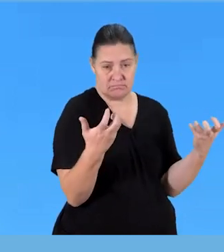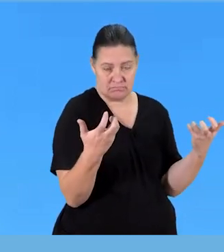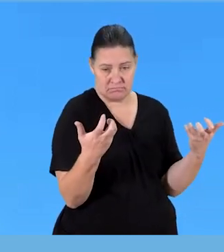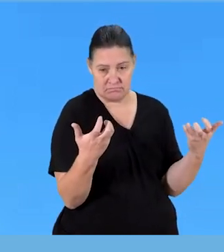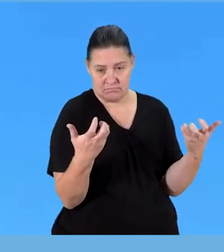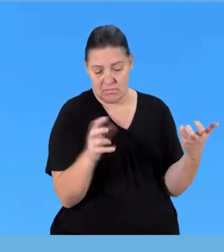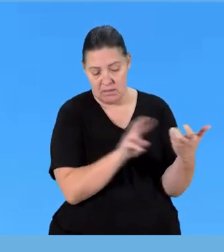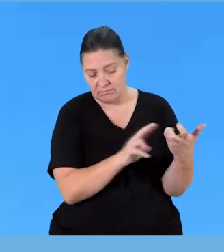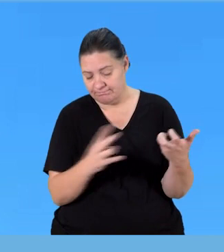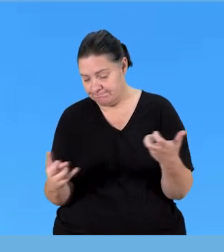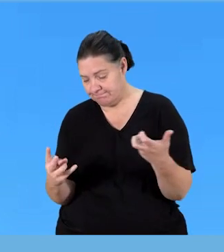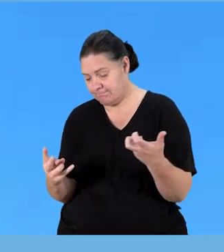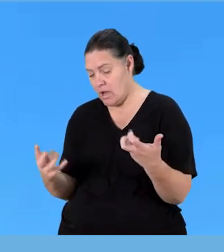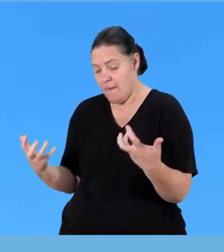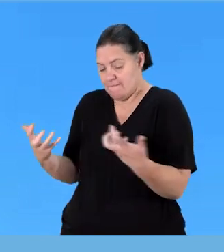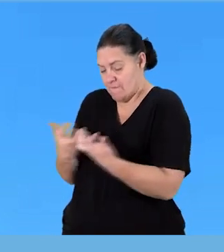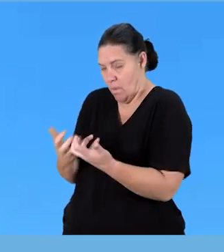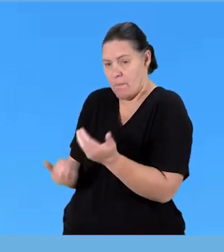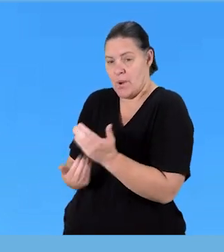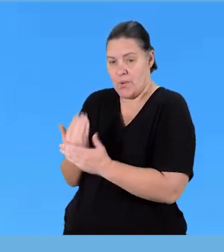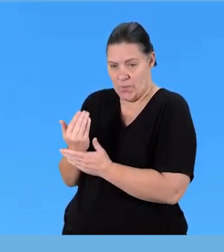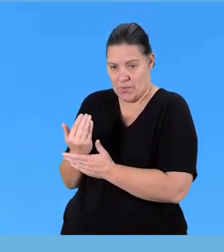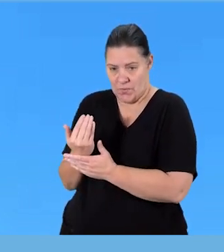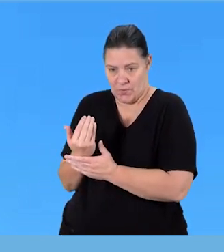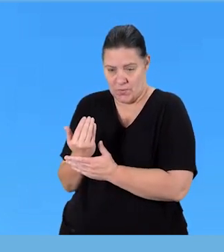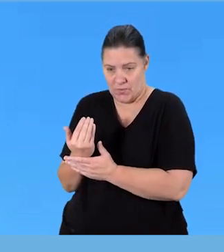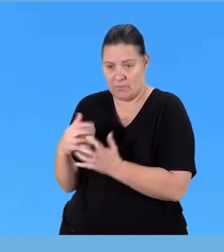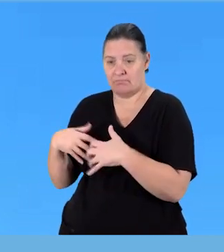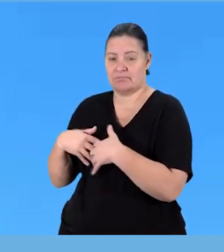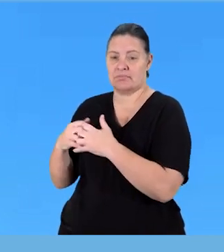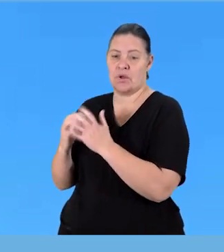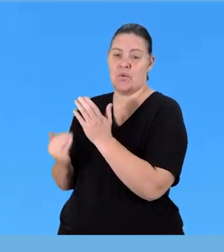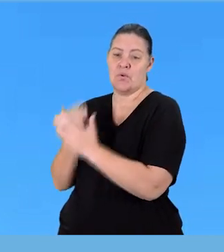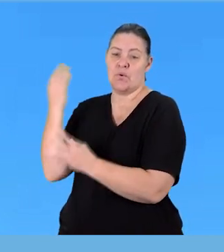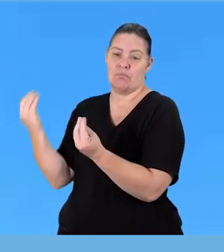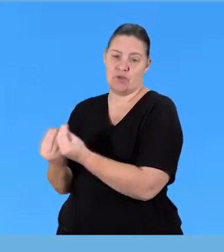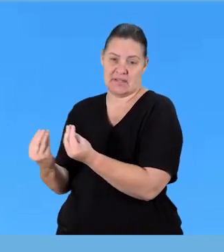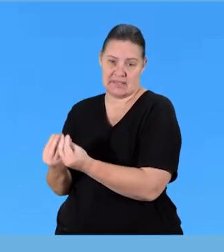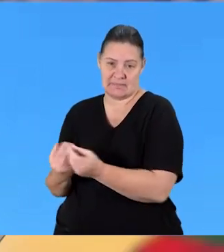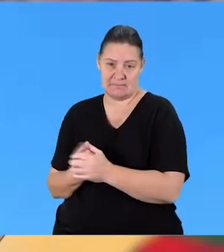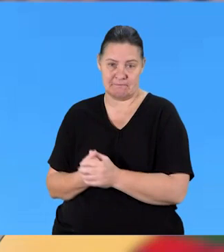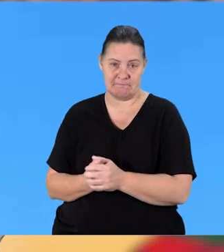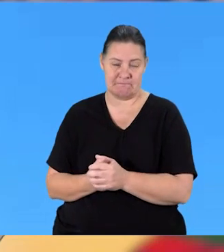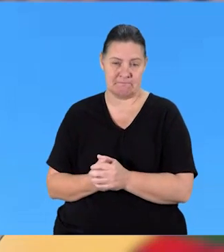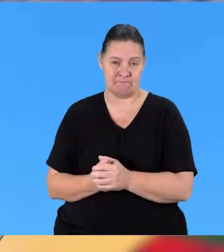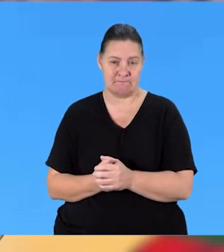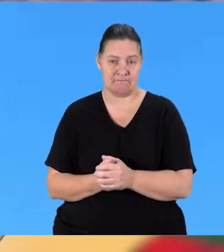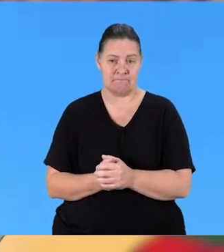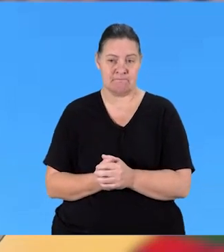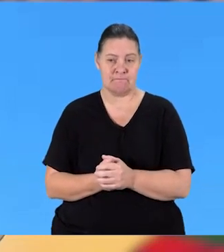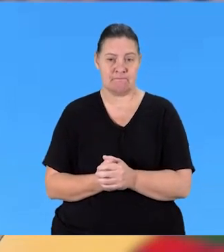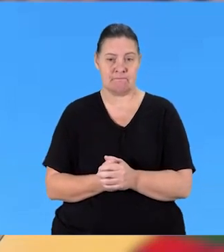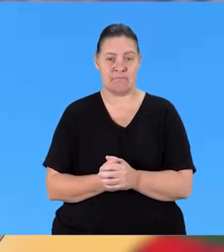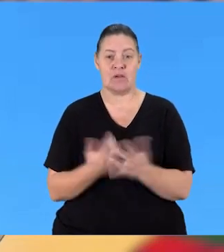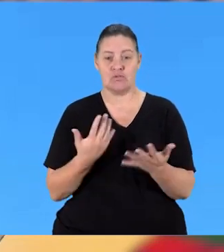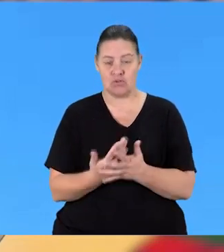broken. And there's going to be new bonds that are going to be formed when a product is being created or when the product is being